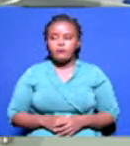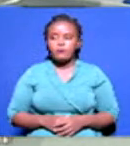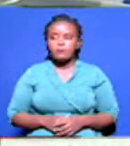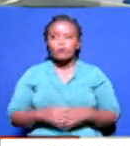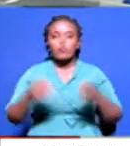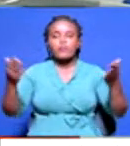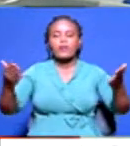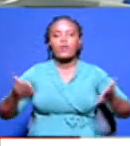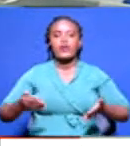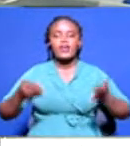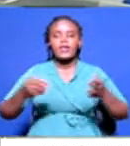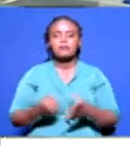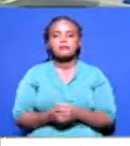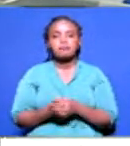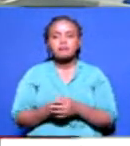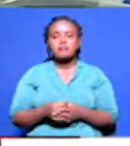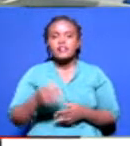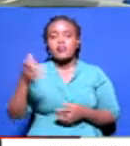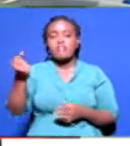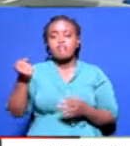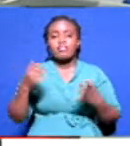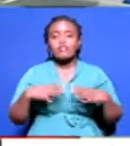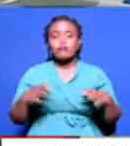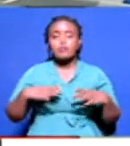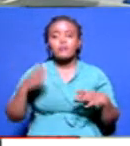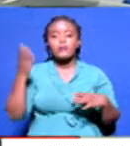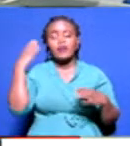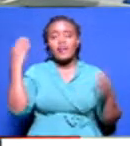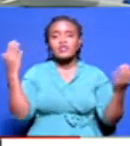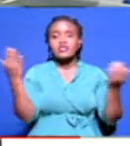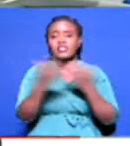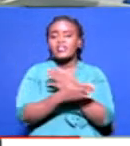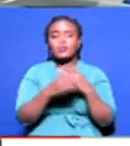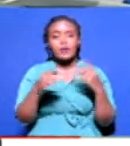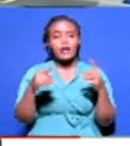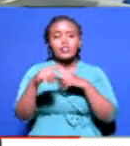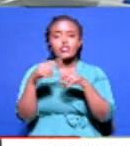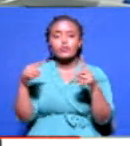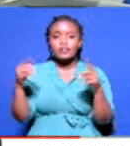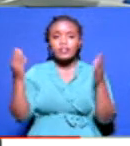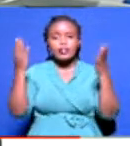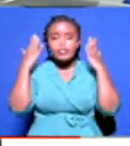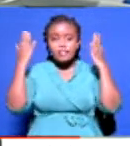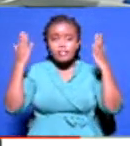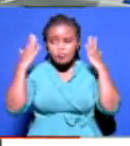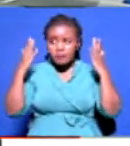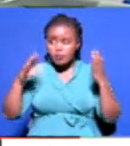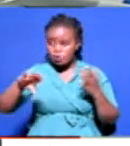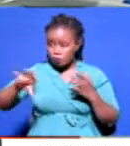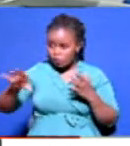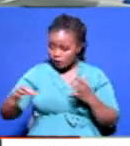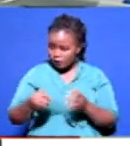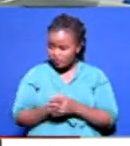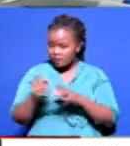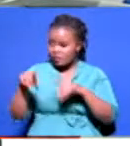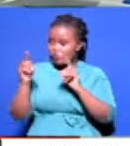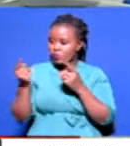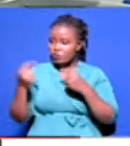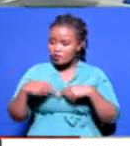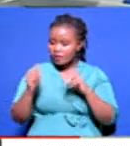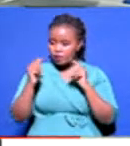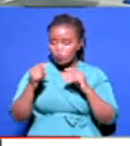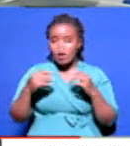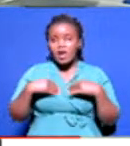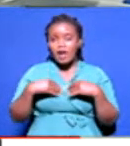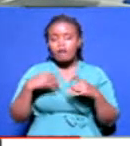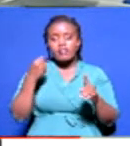Welcome back. Five people were last night killed at Mwero Malia village in Meru County. The raid is believed to be a revenge attack by Somali